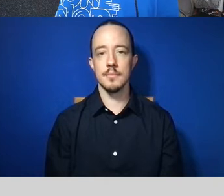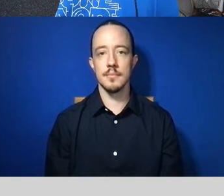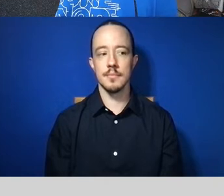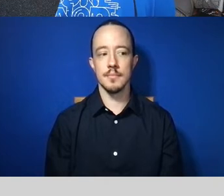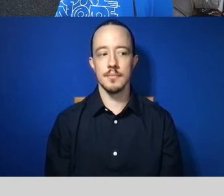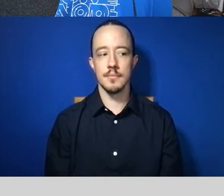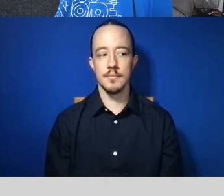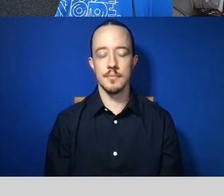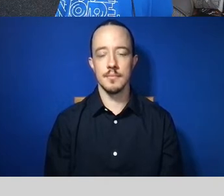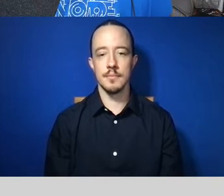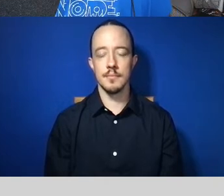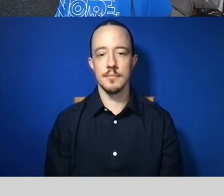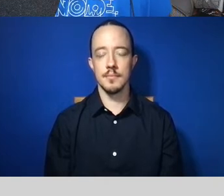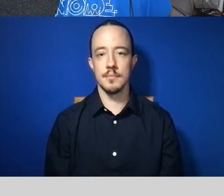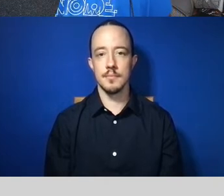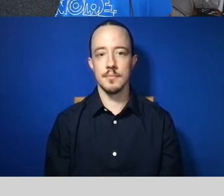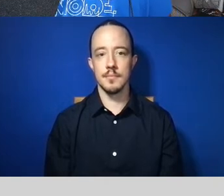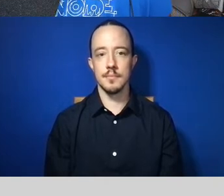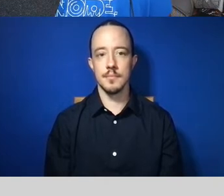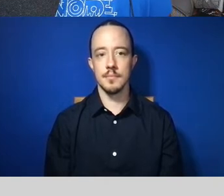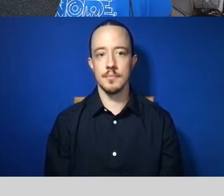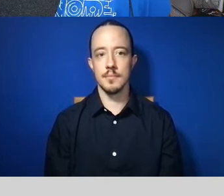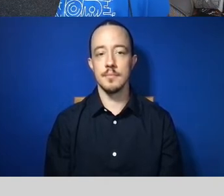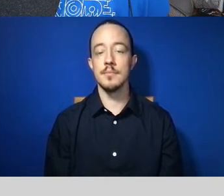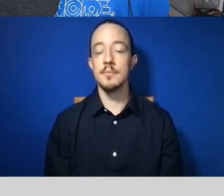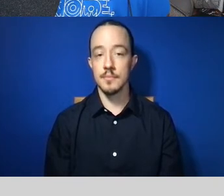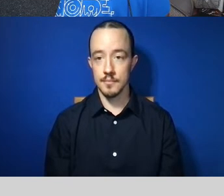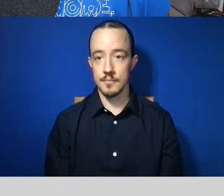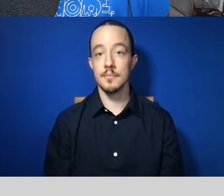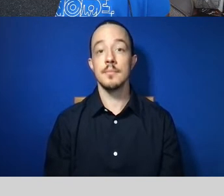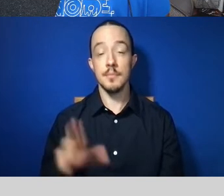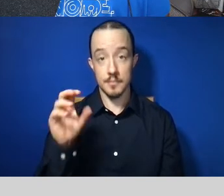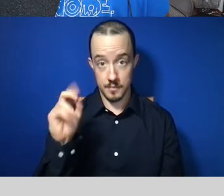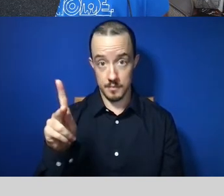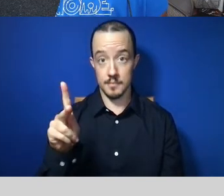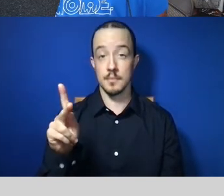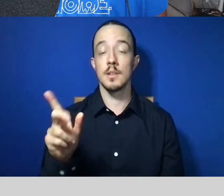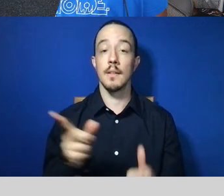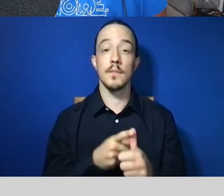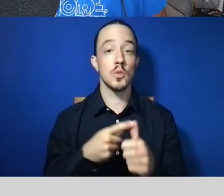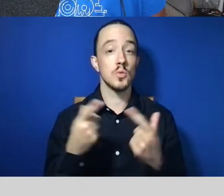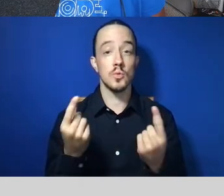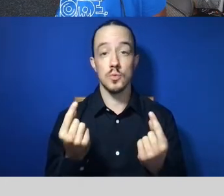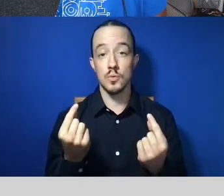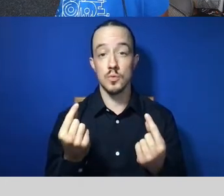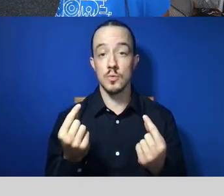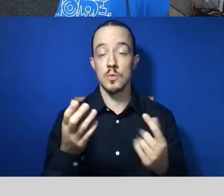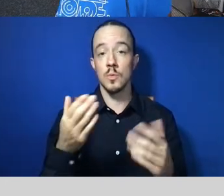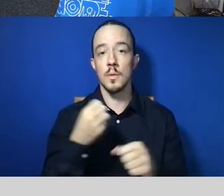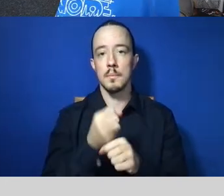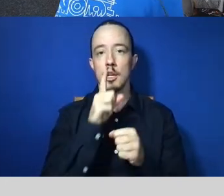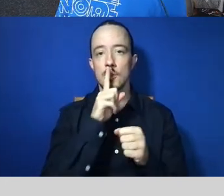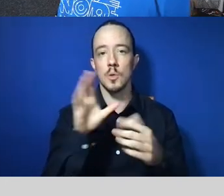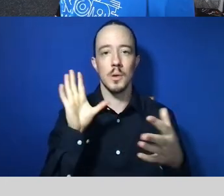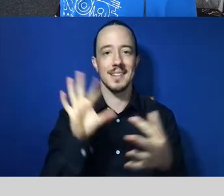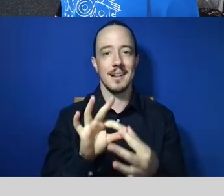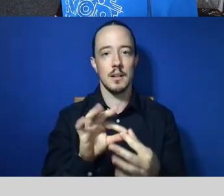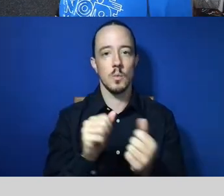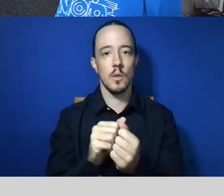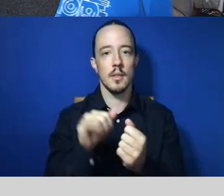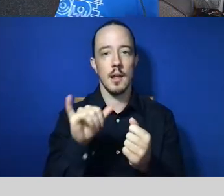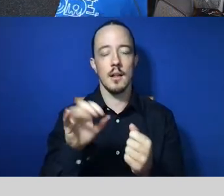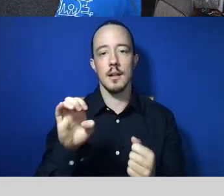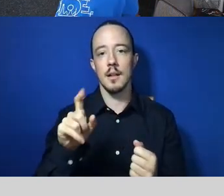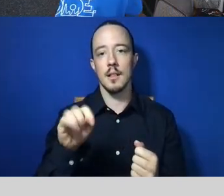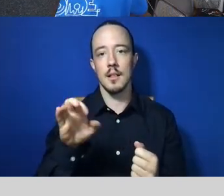new one. Here we go. All right. So the first thing that we want to do is we want to make